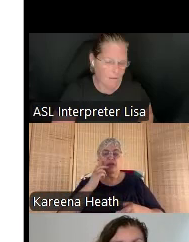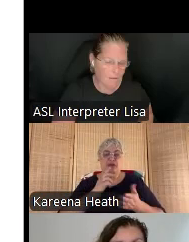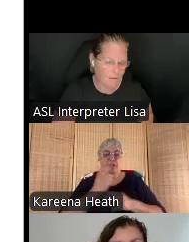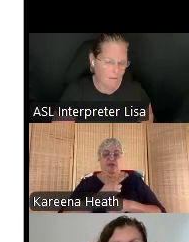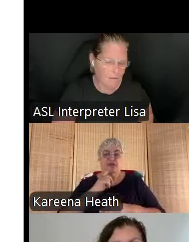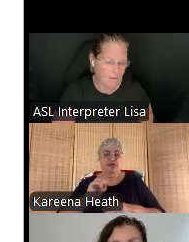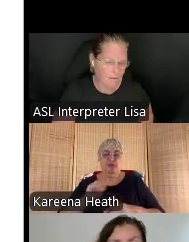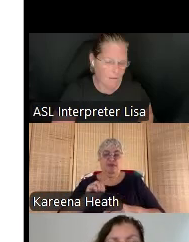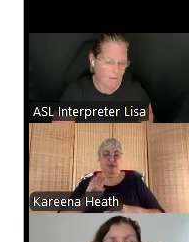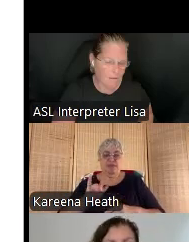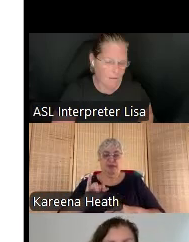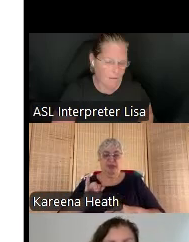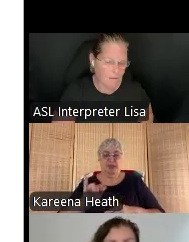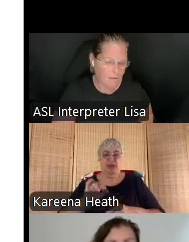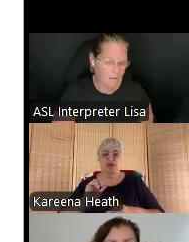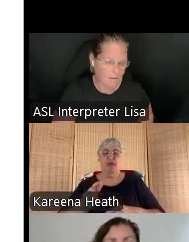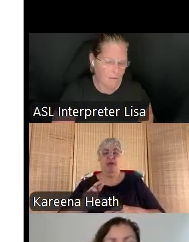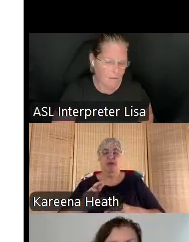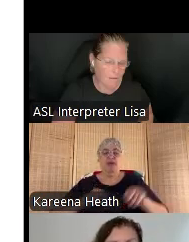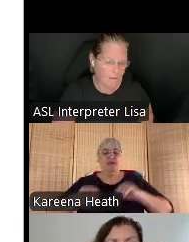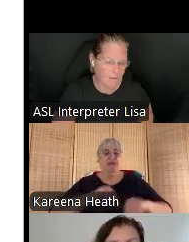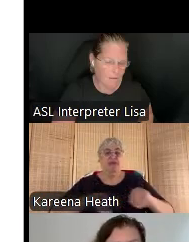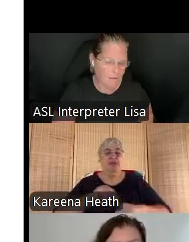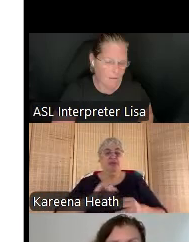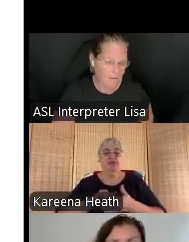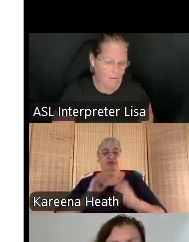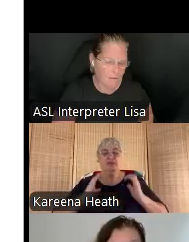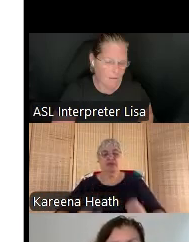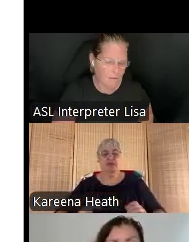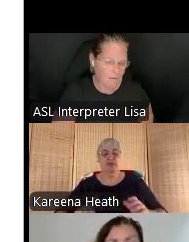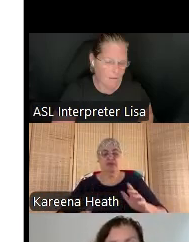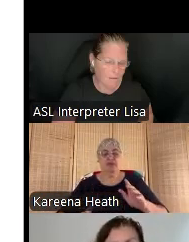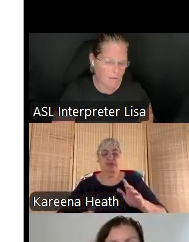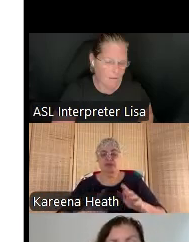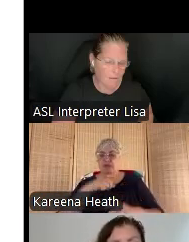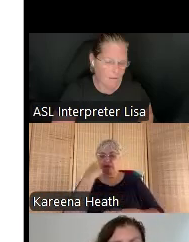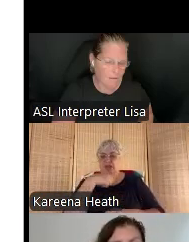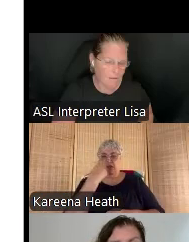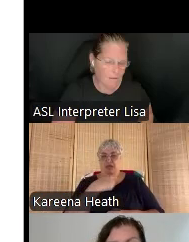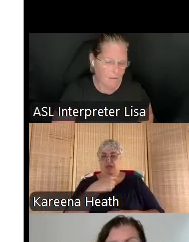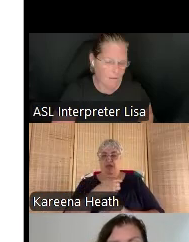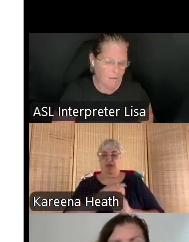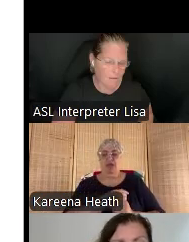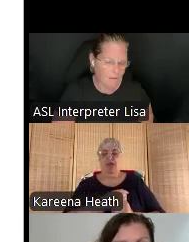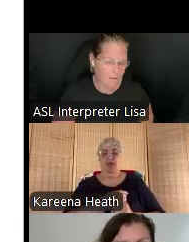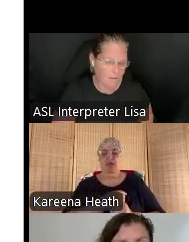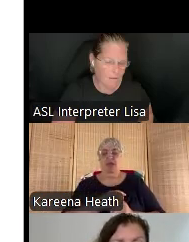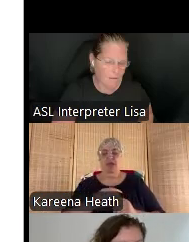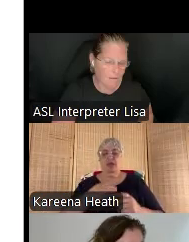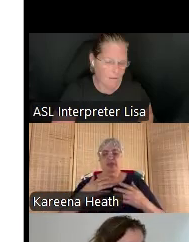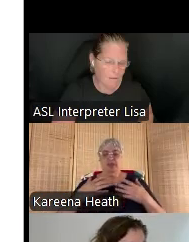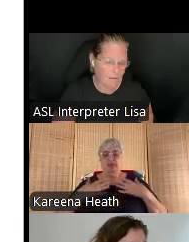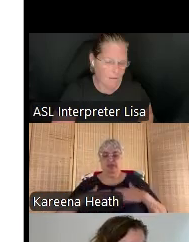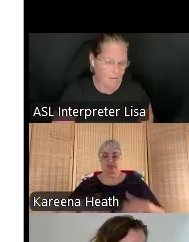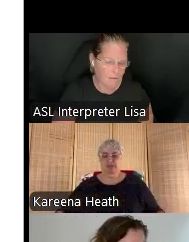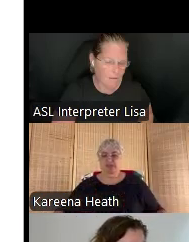And, something about the client's appearance, their clothing, grooming, appropriate for job seeking or